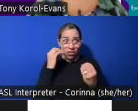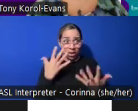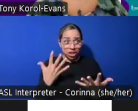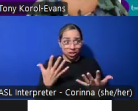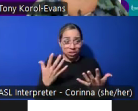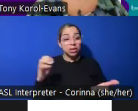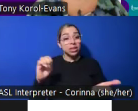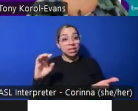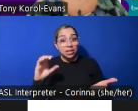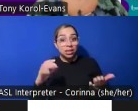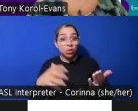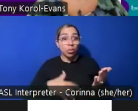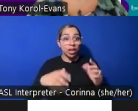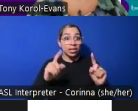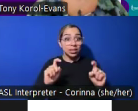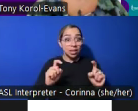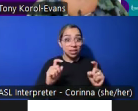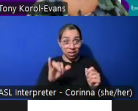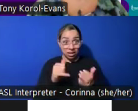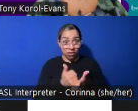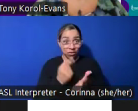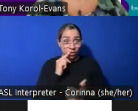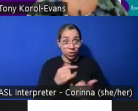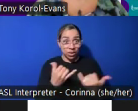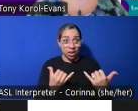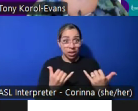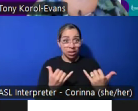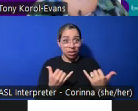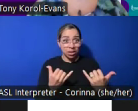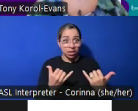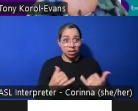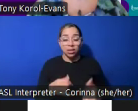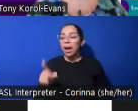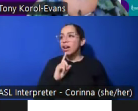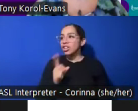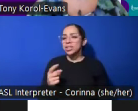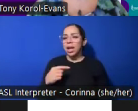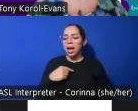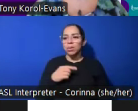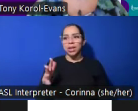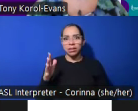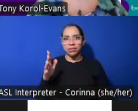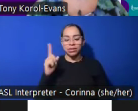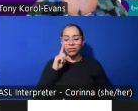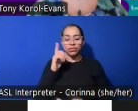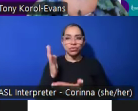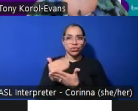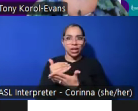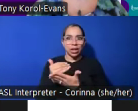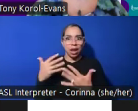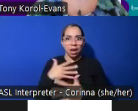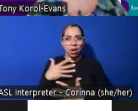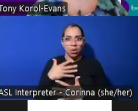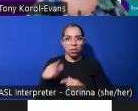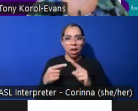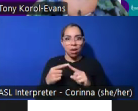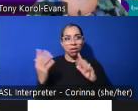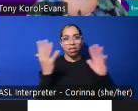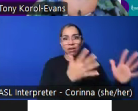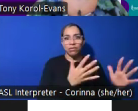pregnancy test something that would be useful for you today? Actually, I was kind of freaking out about having left my pills at home by